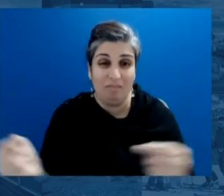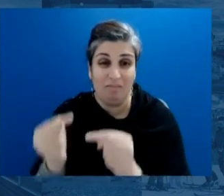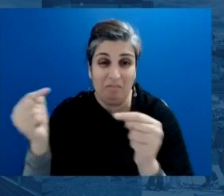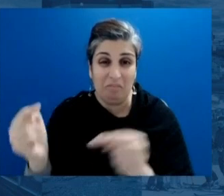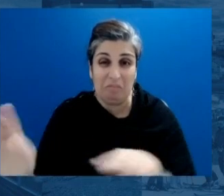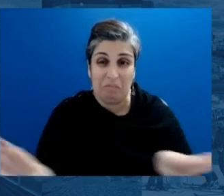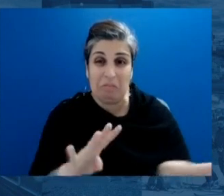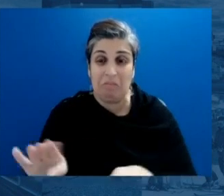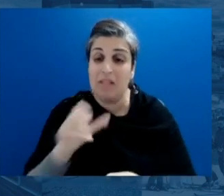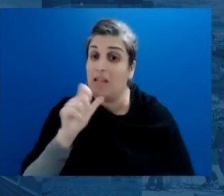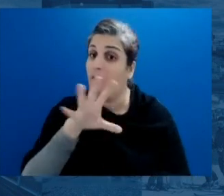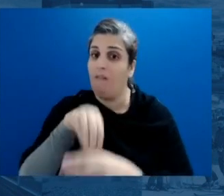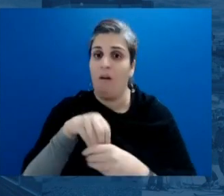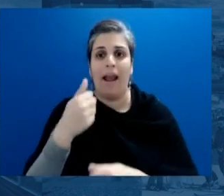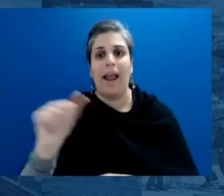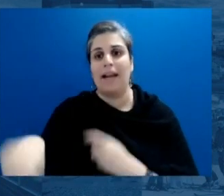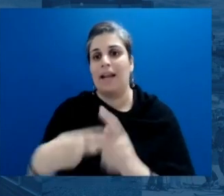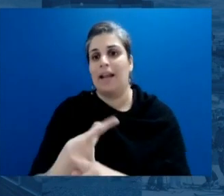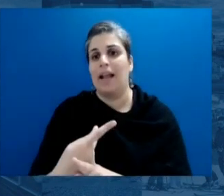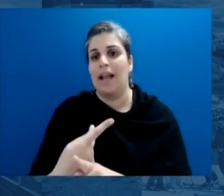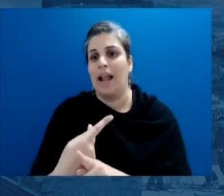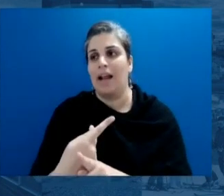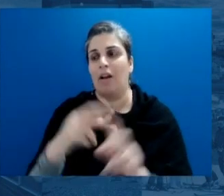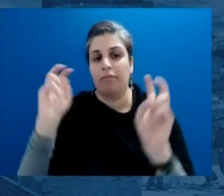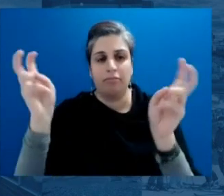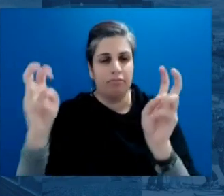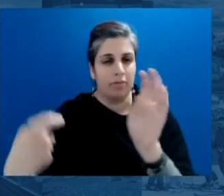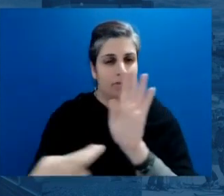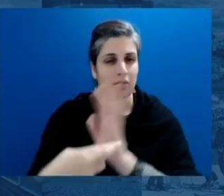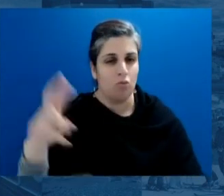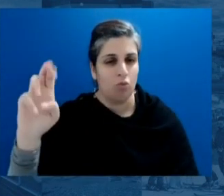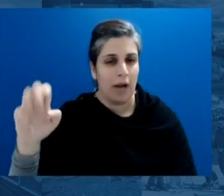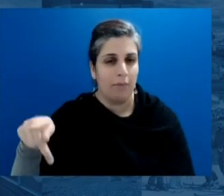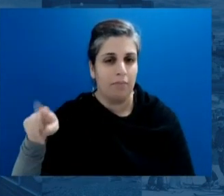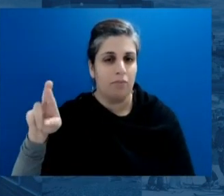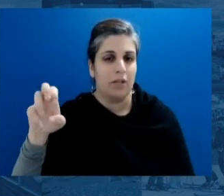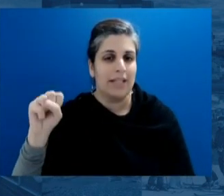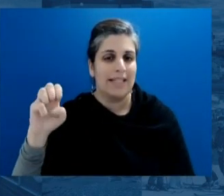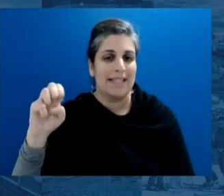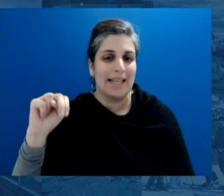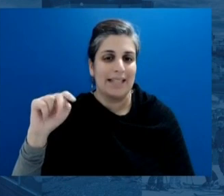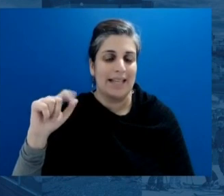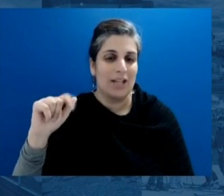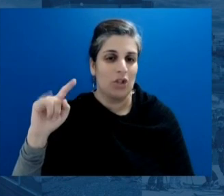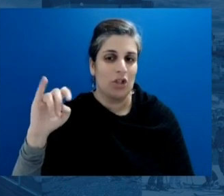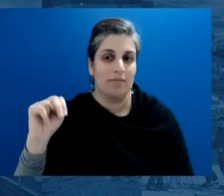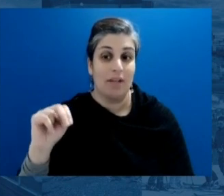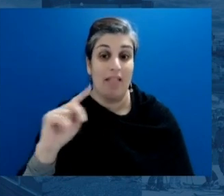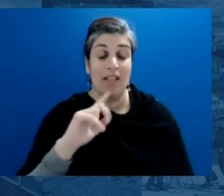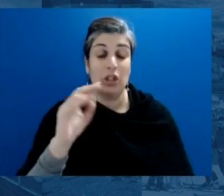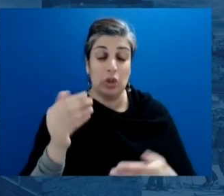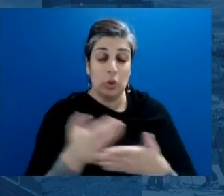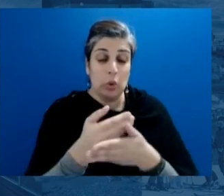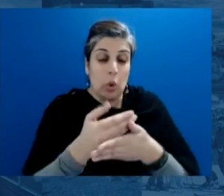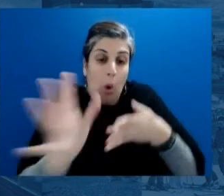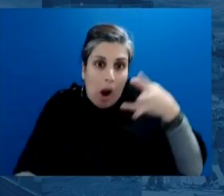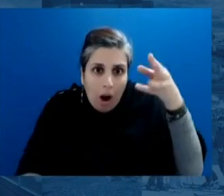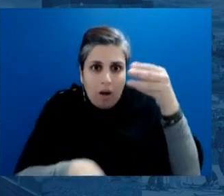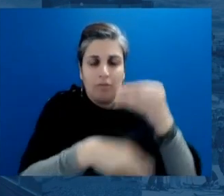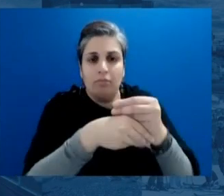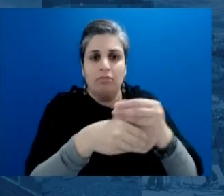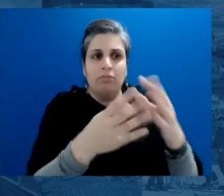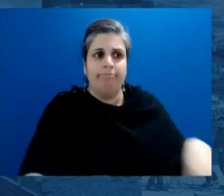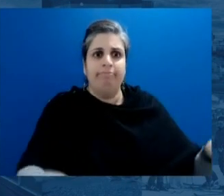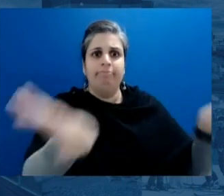any type of representation. This new and critical addition would strengthen my office's